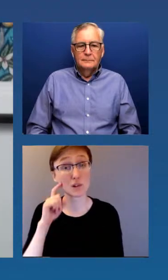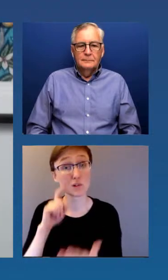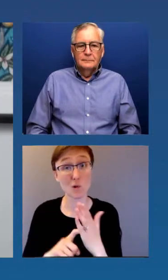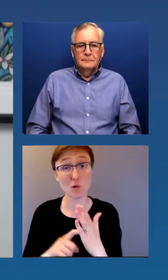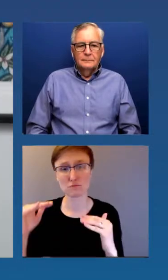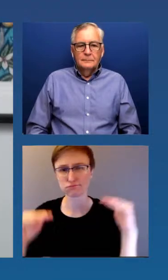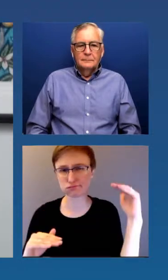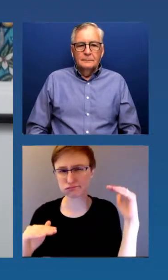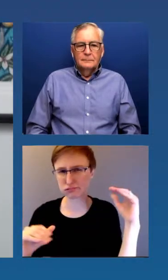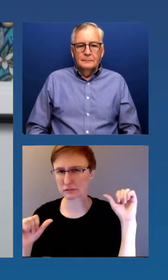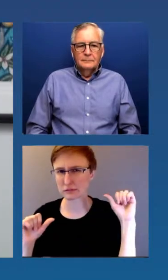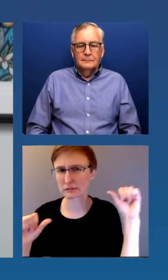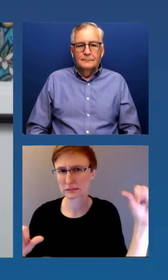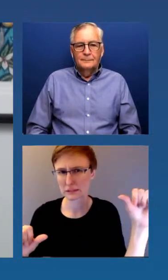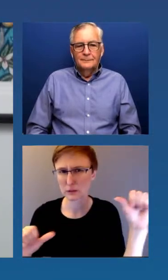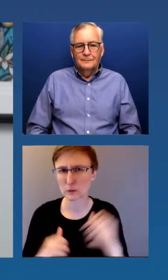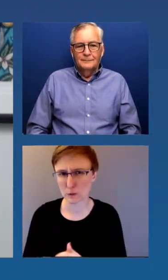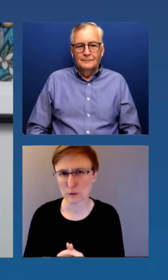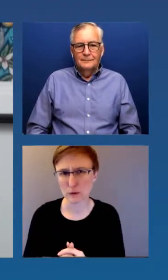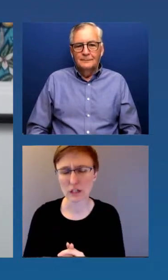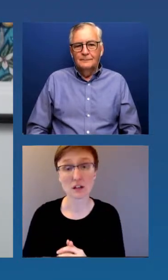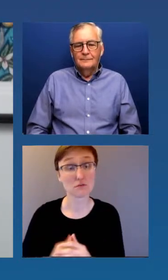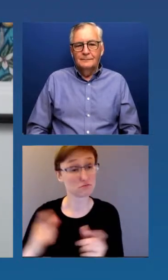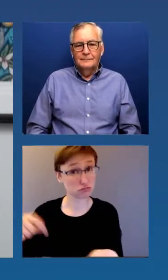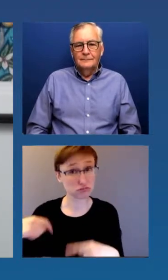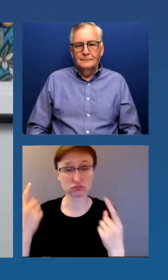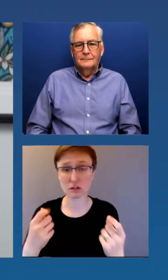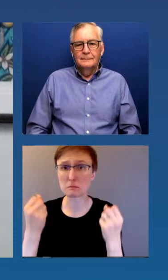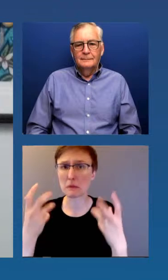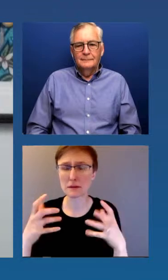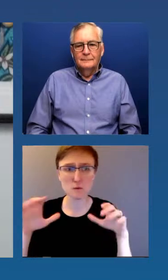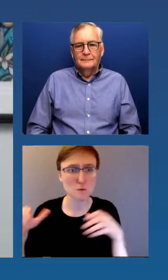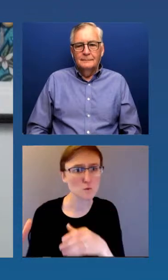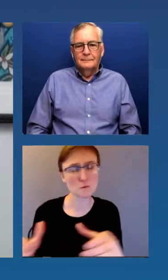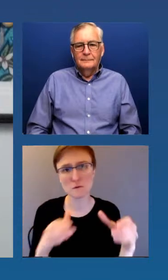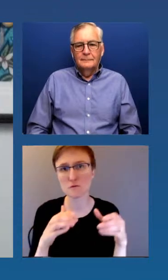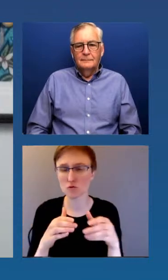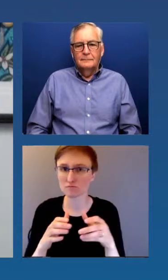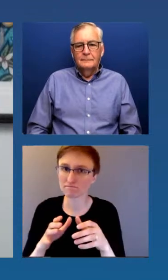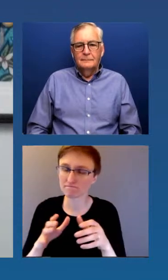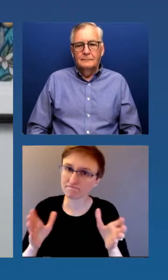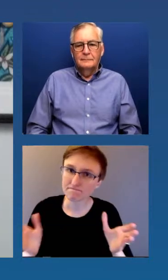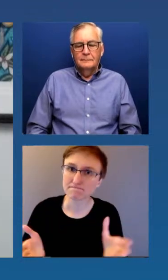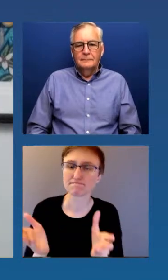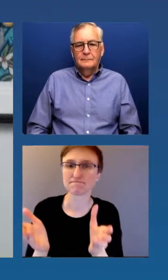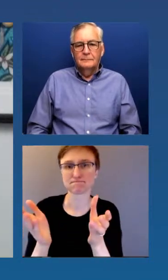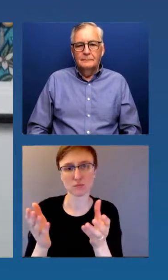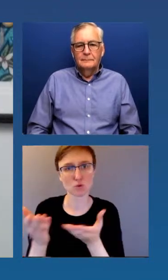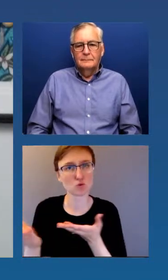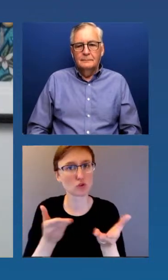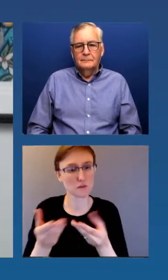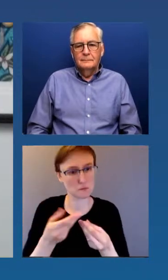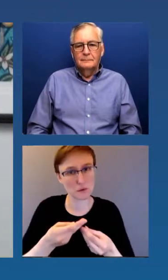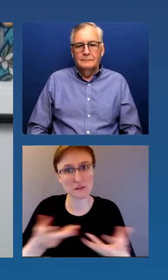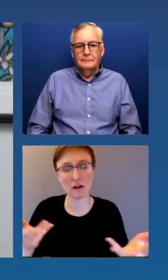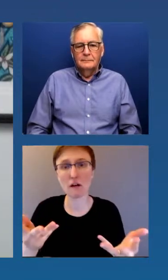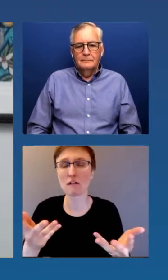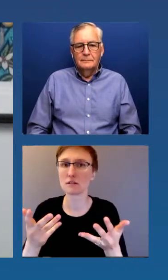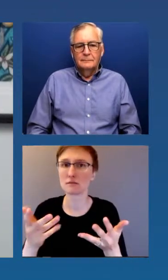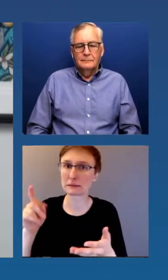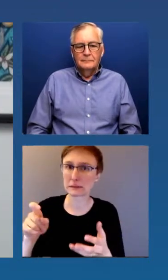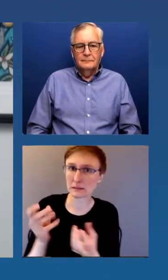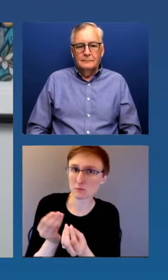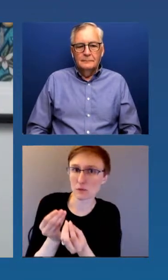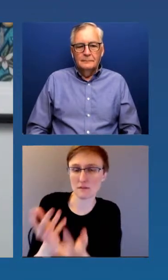pandemic, despite significant efforts by many partners to reorient services to meet the greatest needs. So I want to be